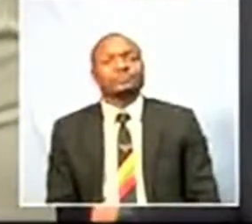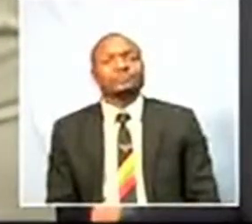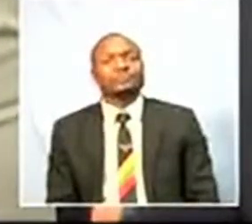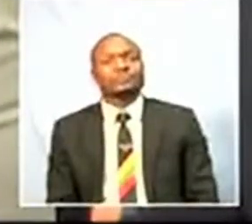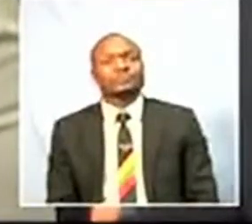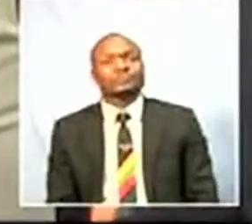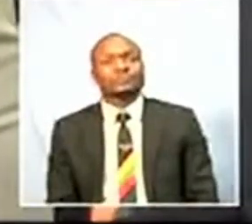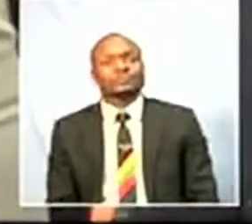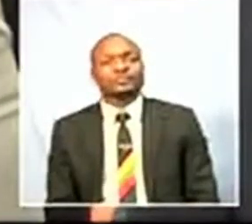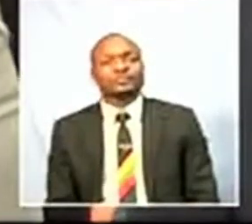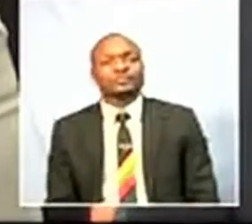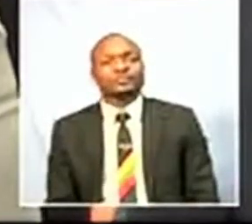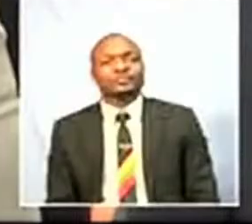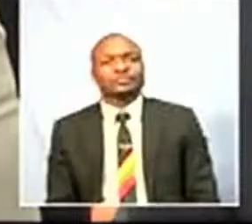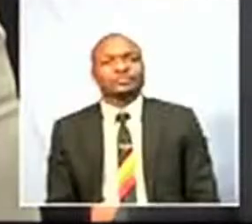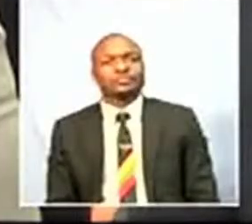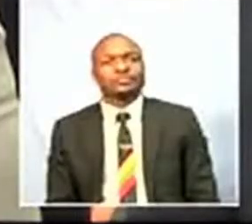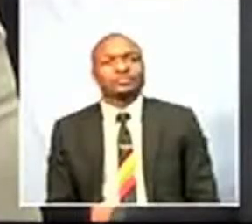one